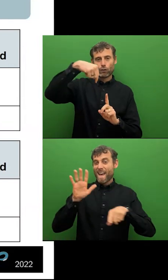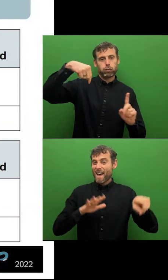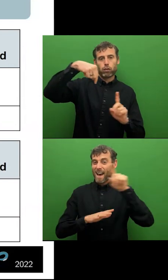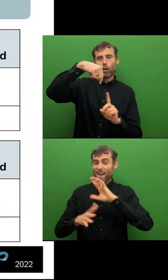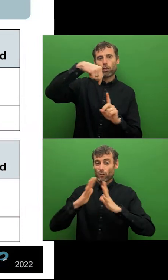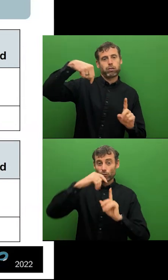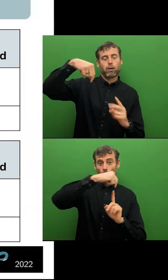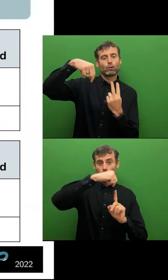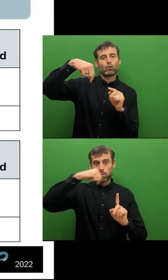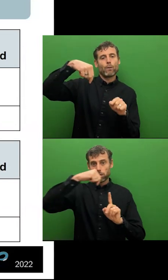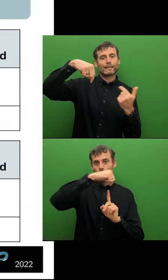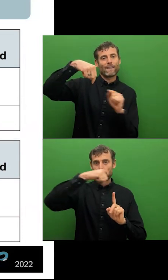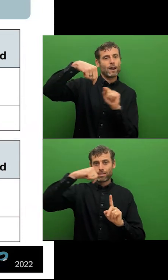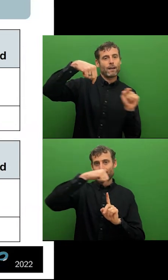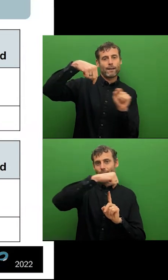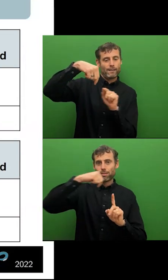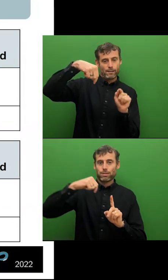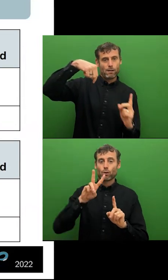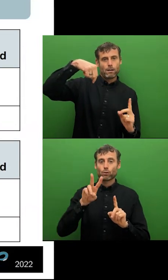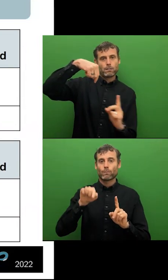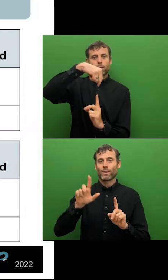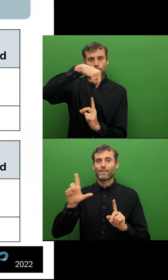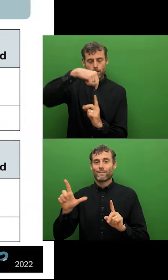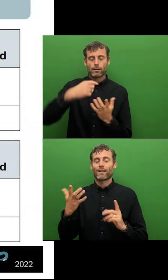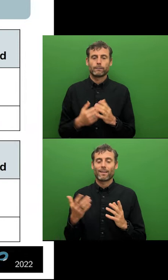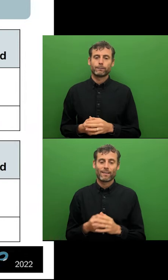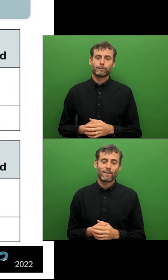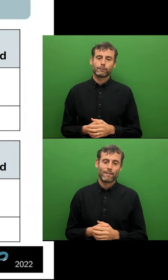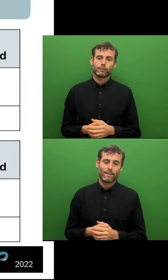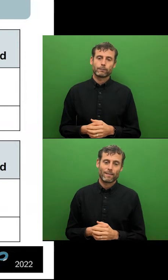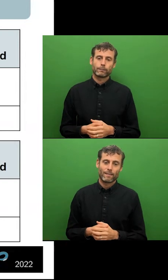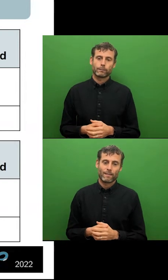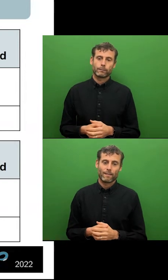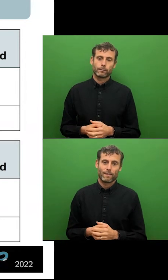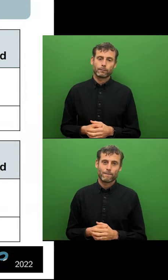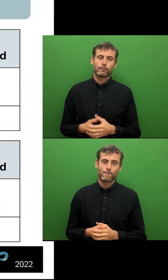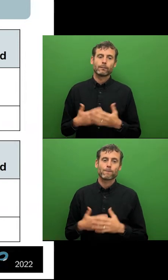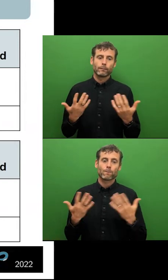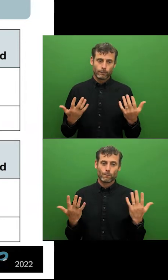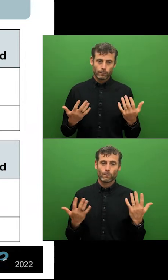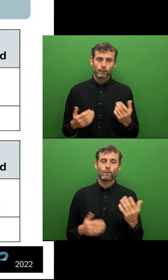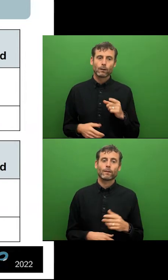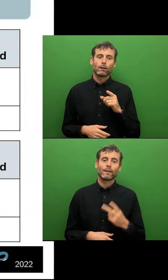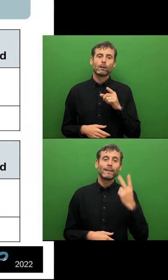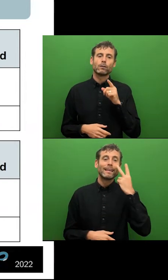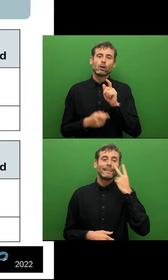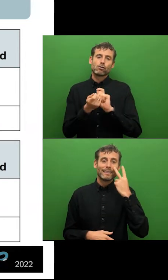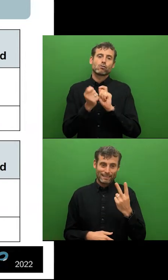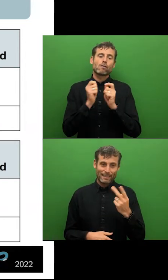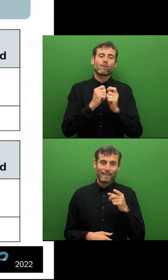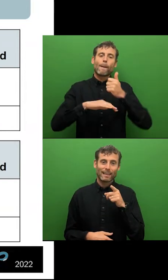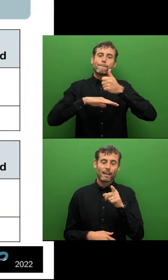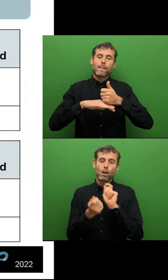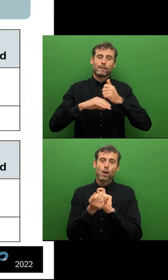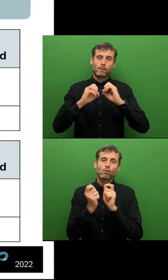between audio aligned and signing aligned subtitles on the manually annotated training sets. The transformer-based